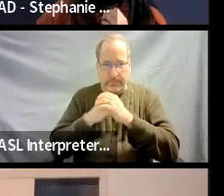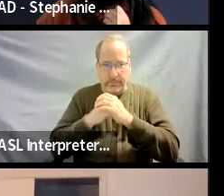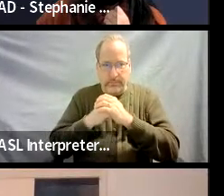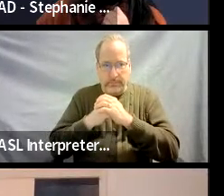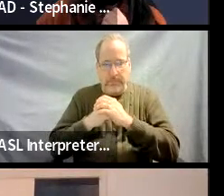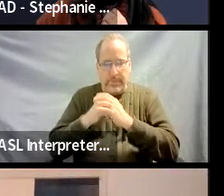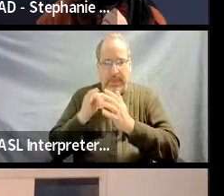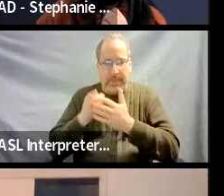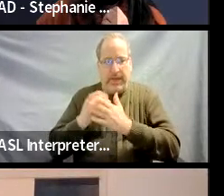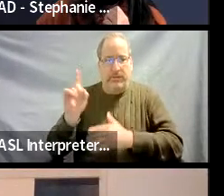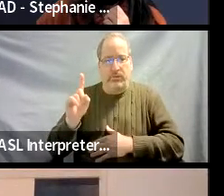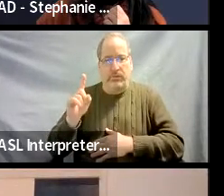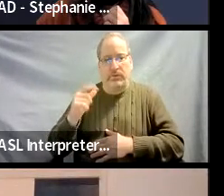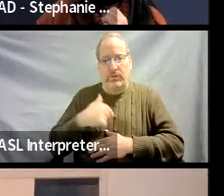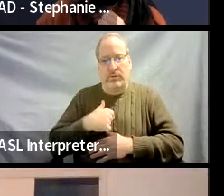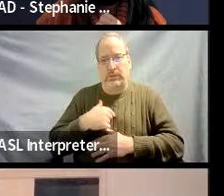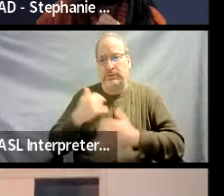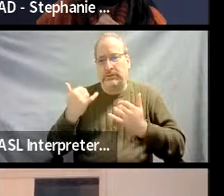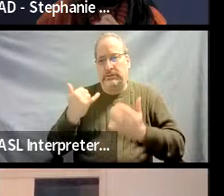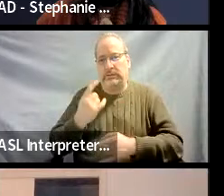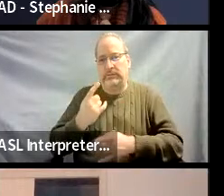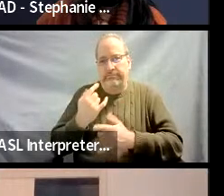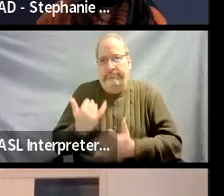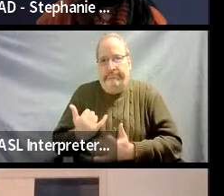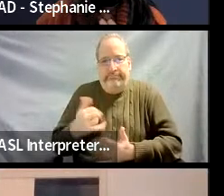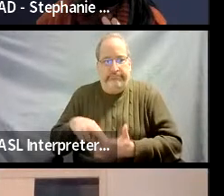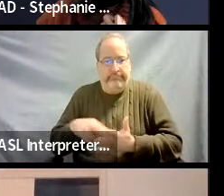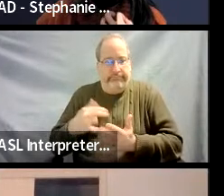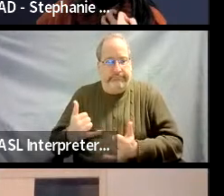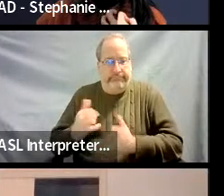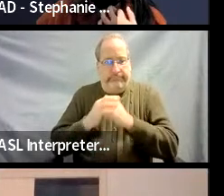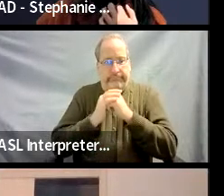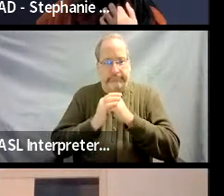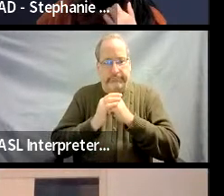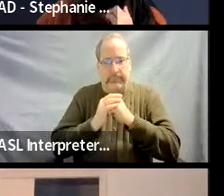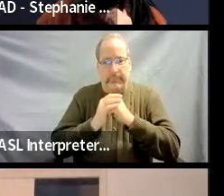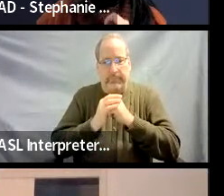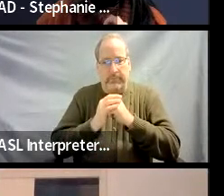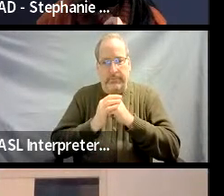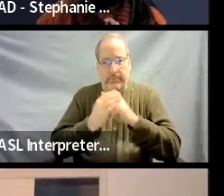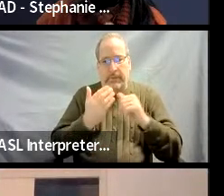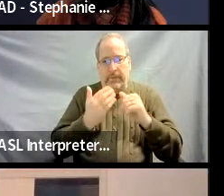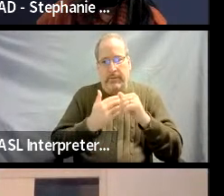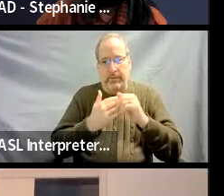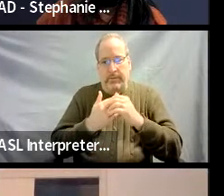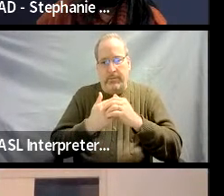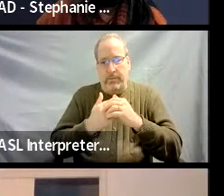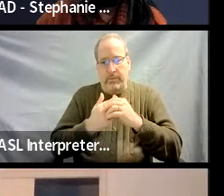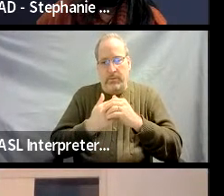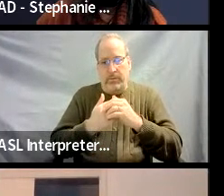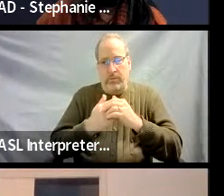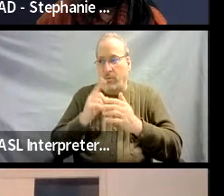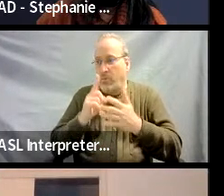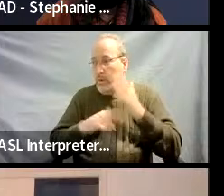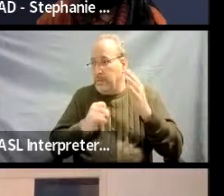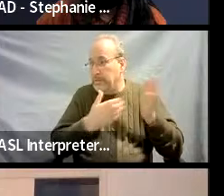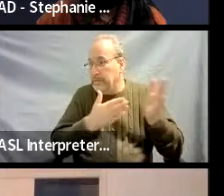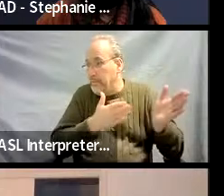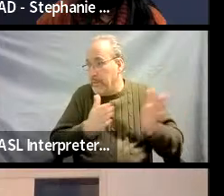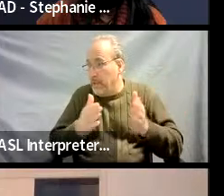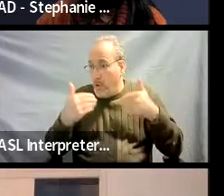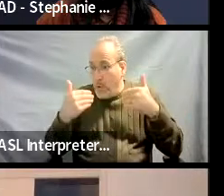So that's where we're at right now. And the plan, what the plan is moving forward.